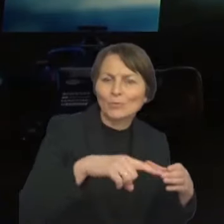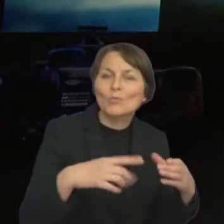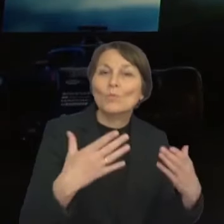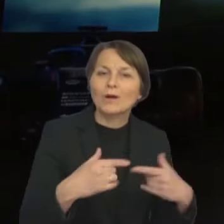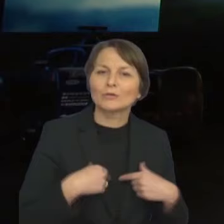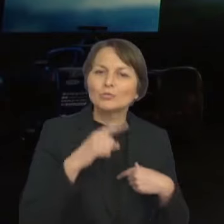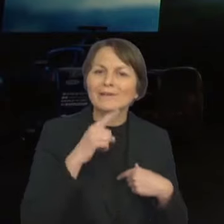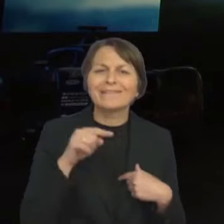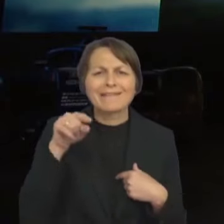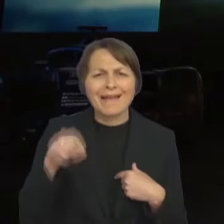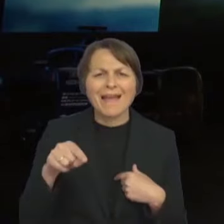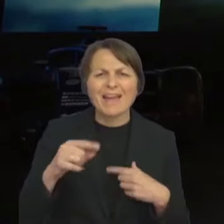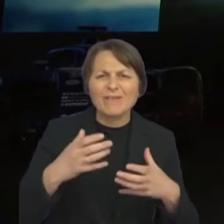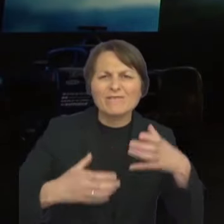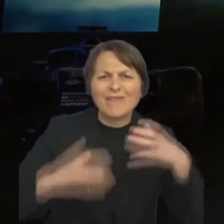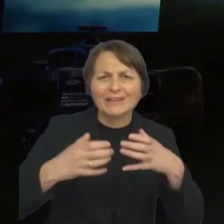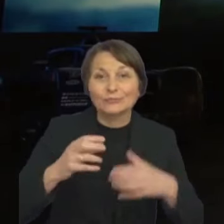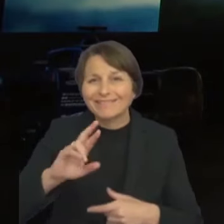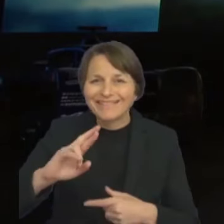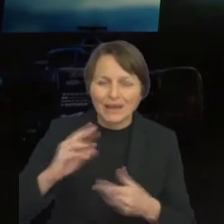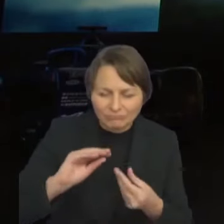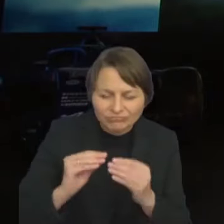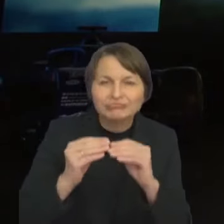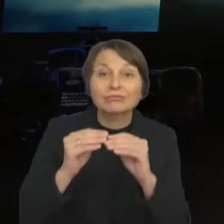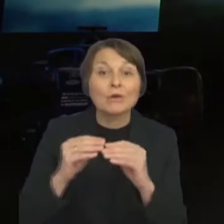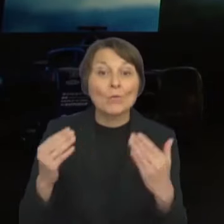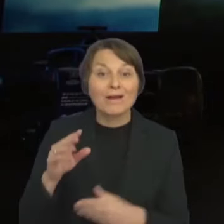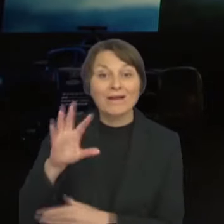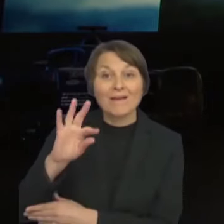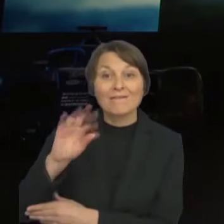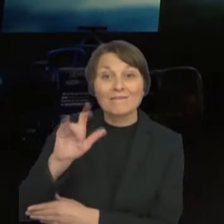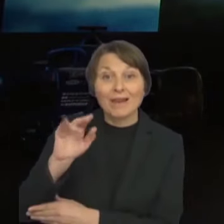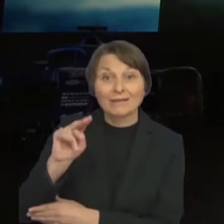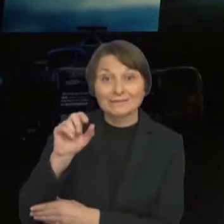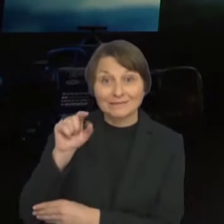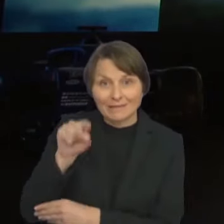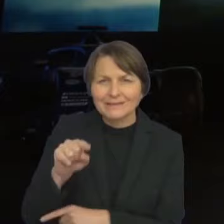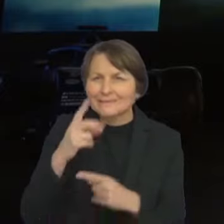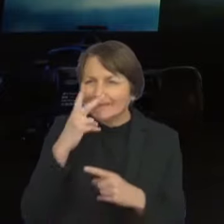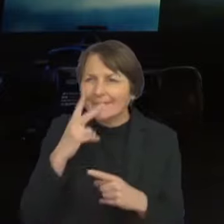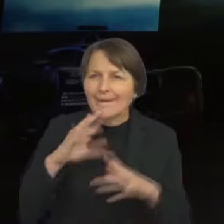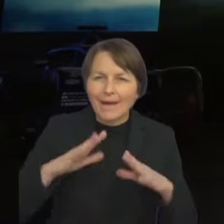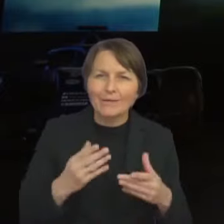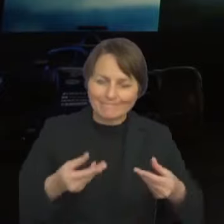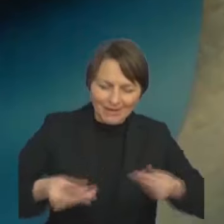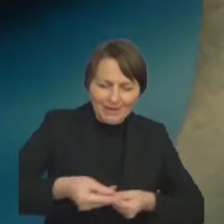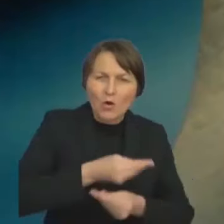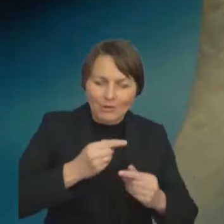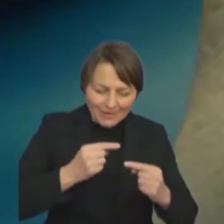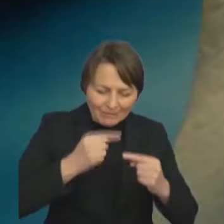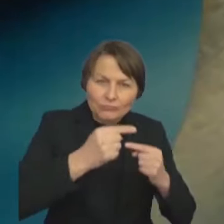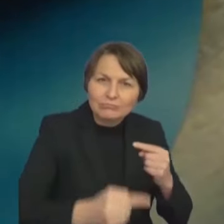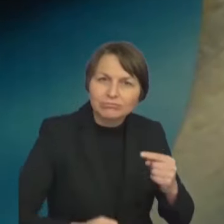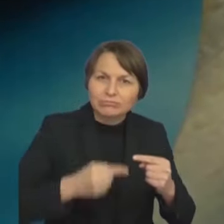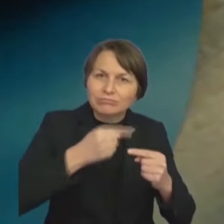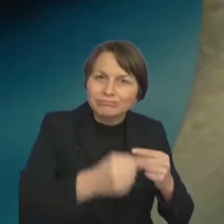Flins. We are actually taking over leadership on the circular economy market, and I'll tell you more details about that in a little while